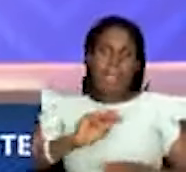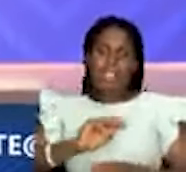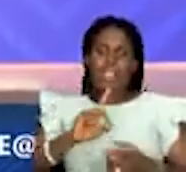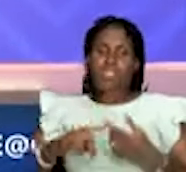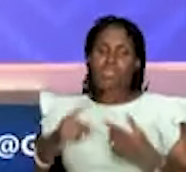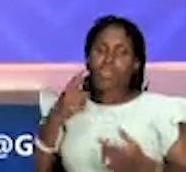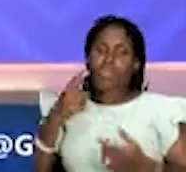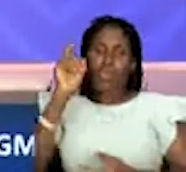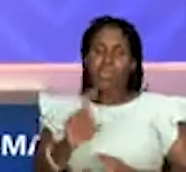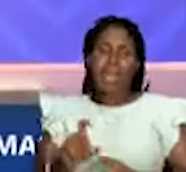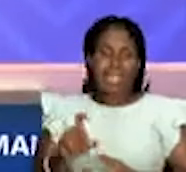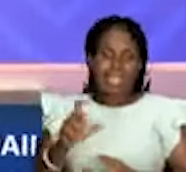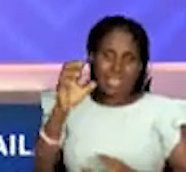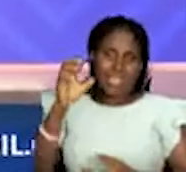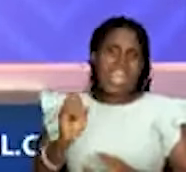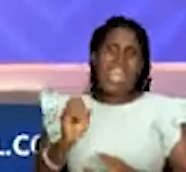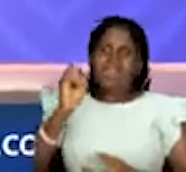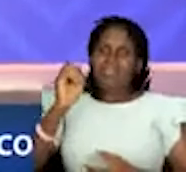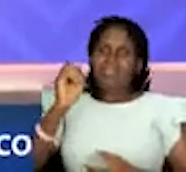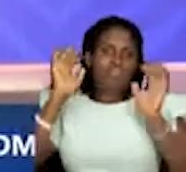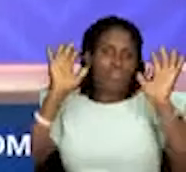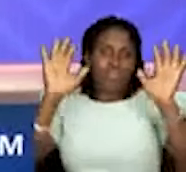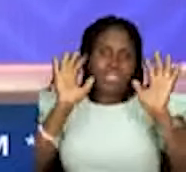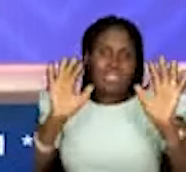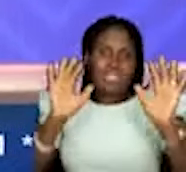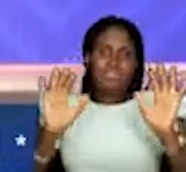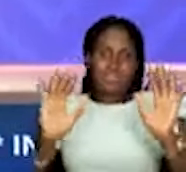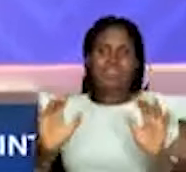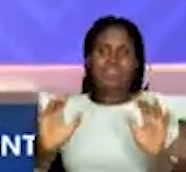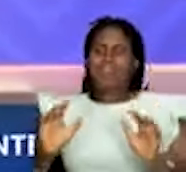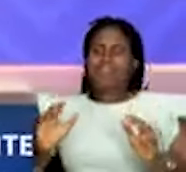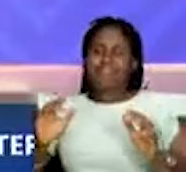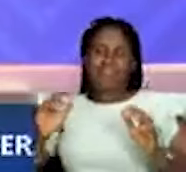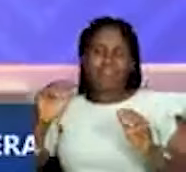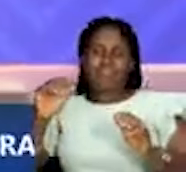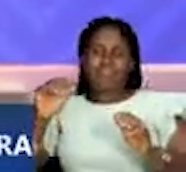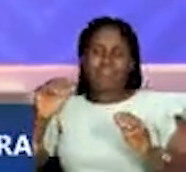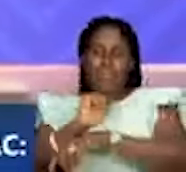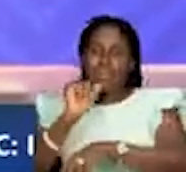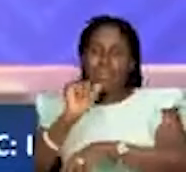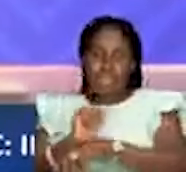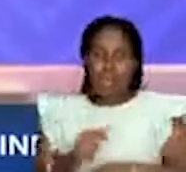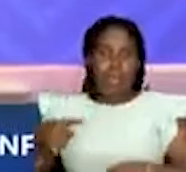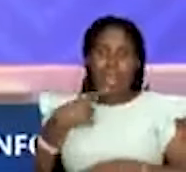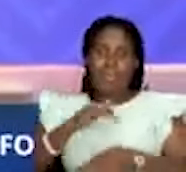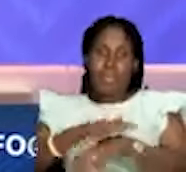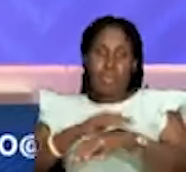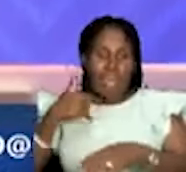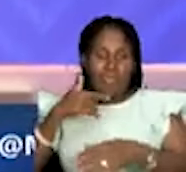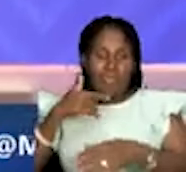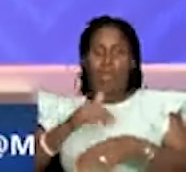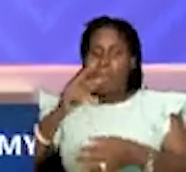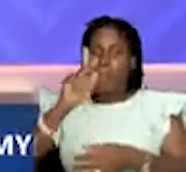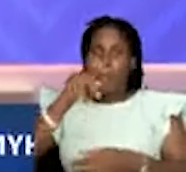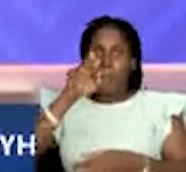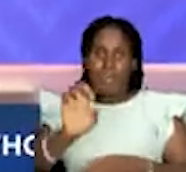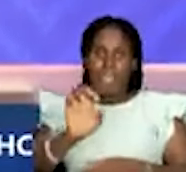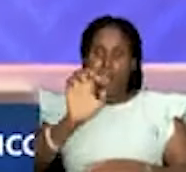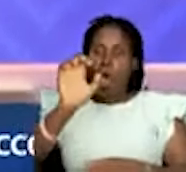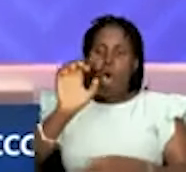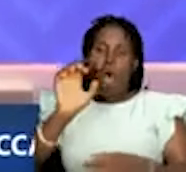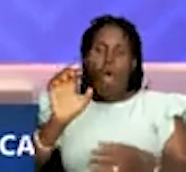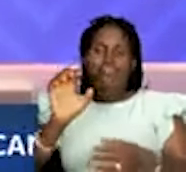together? We have been called, preordained. Our preordination based on scripture is for